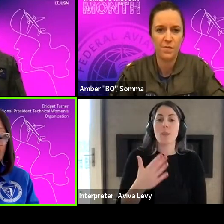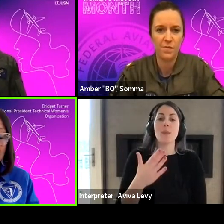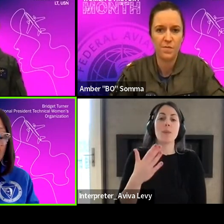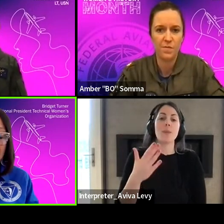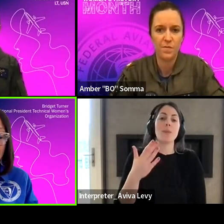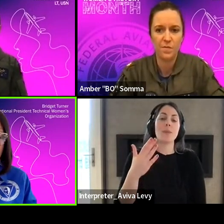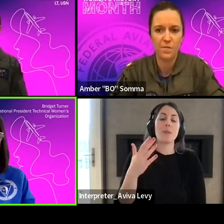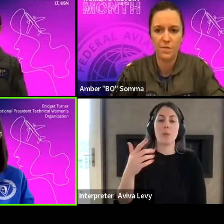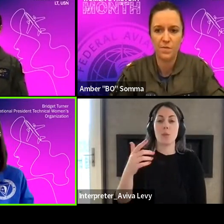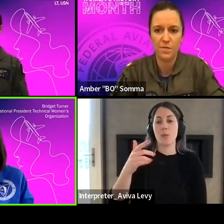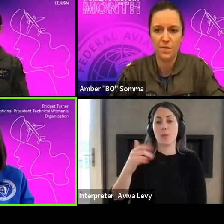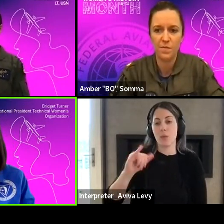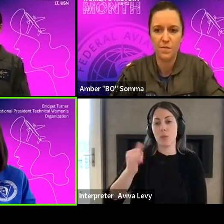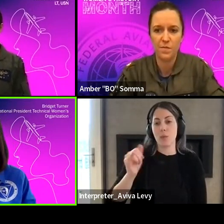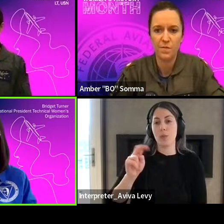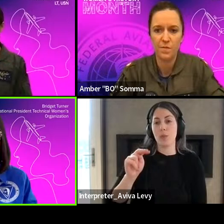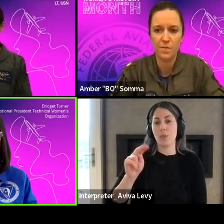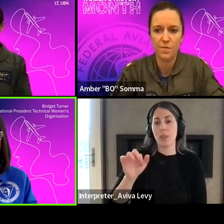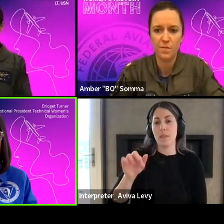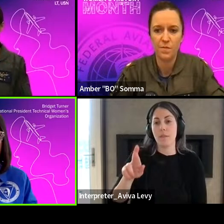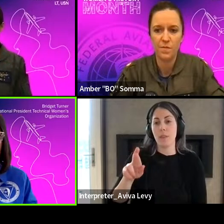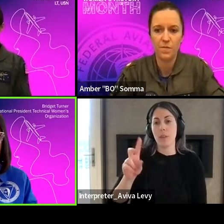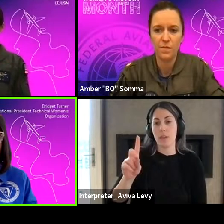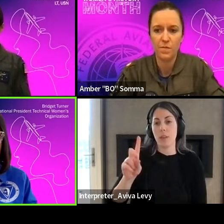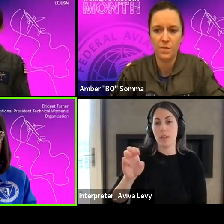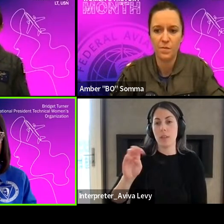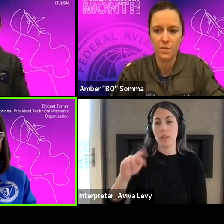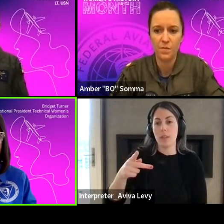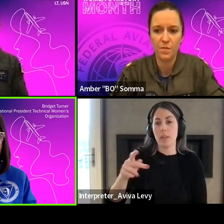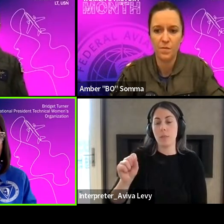you to Jennifer Dempster, our acting general manager of the